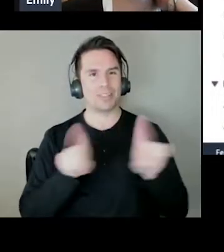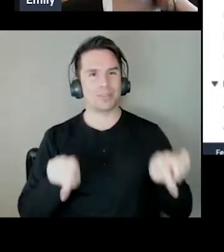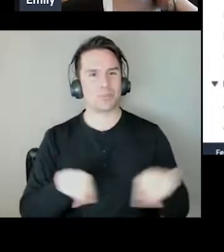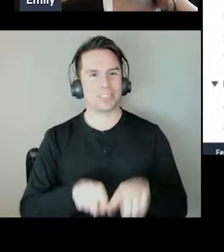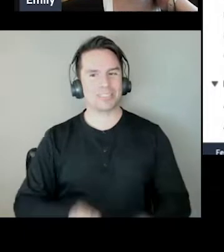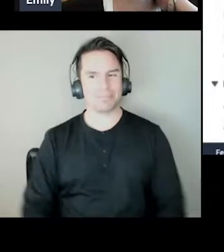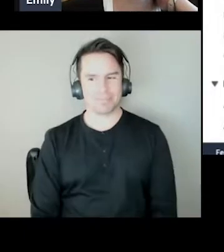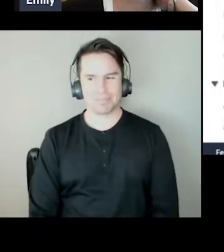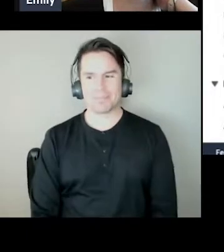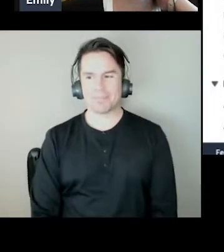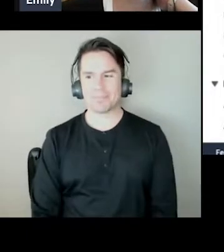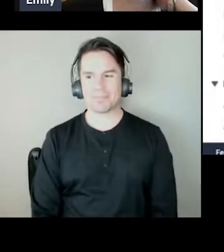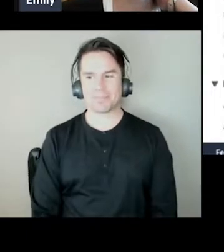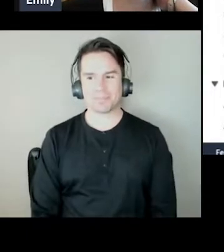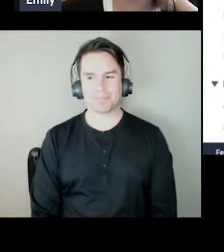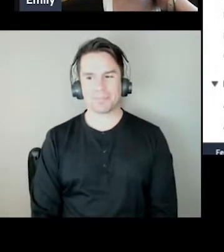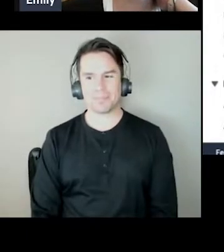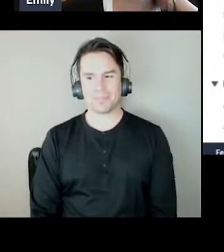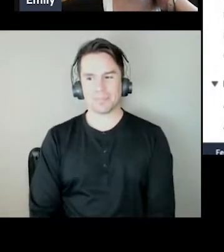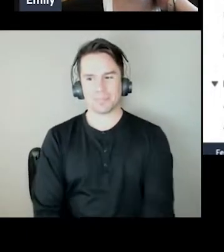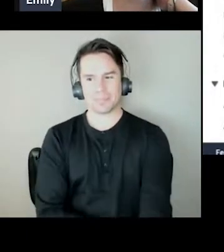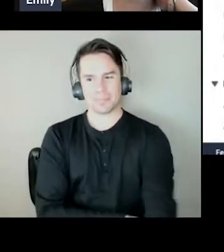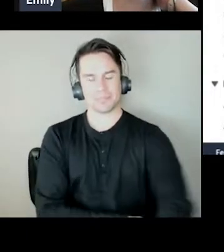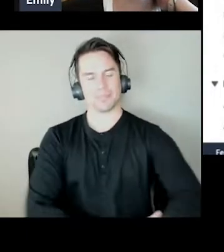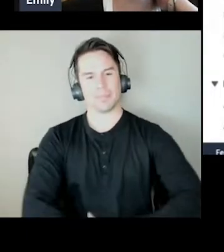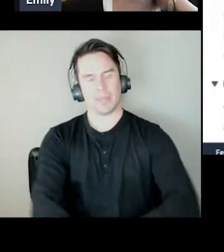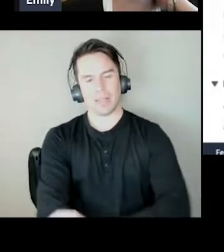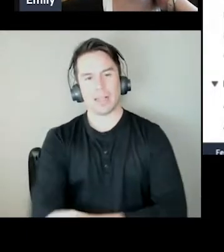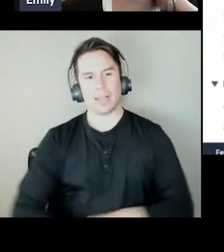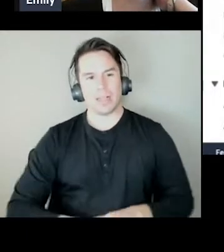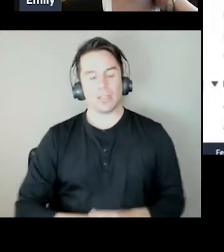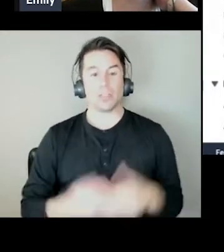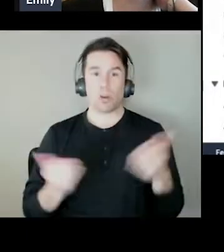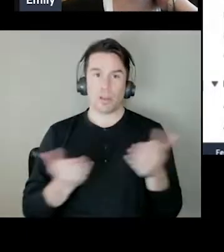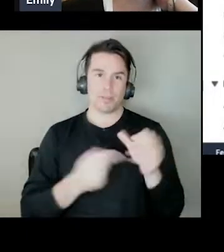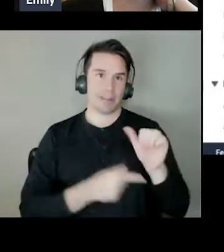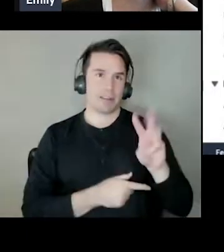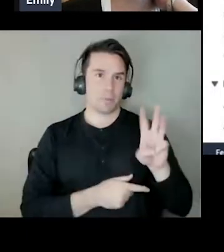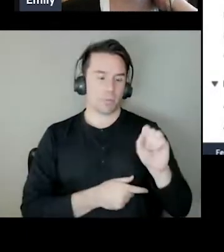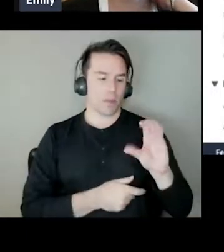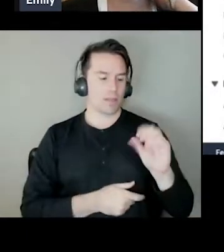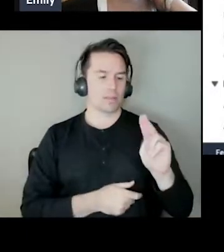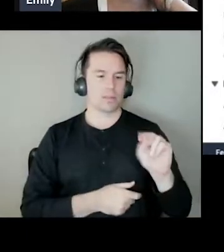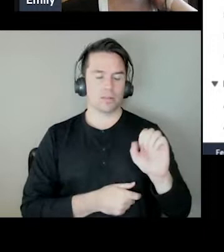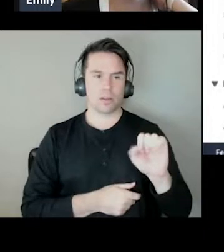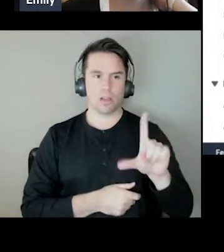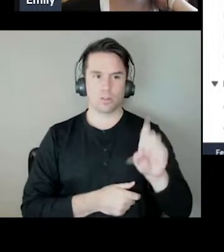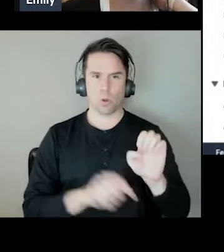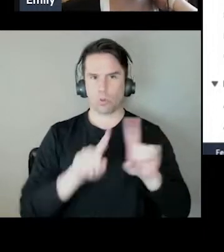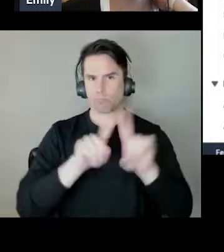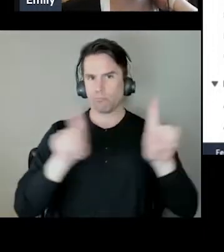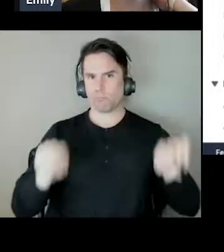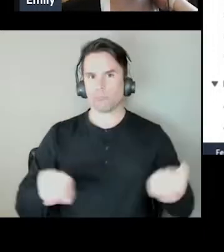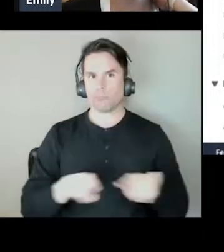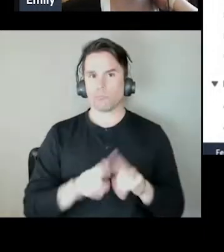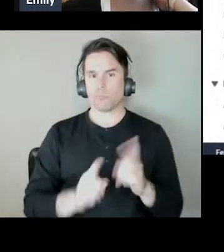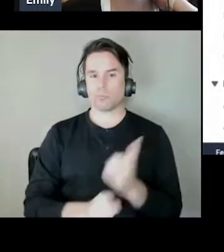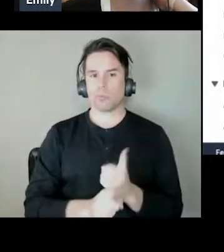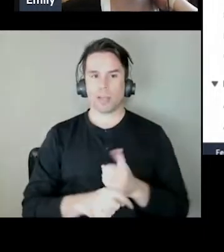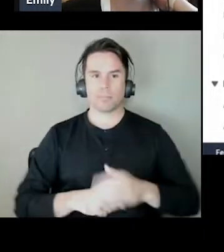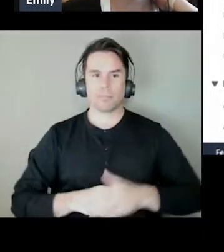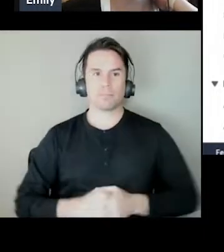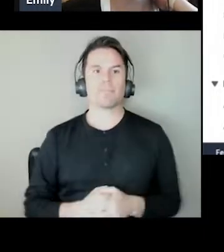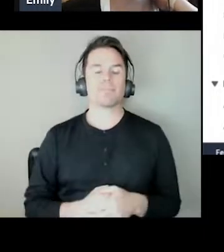So, yeah. So here we are on the AWS console, right? So Mm-hmm. and we are on the Elastic Compute